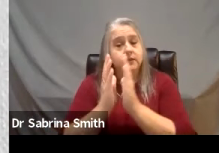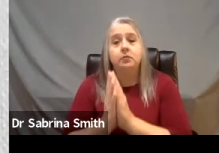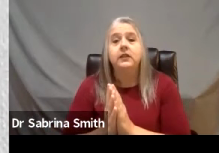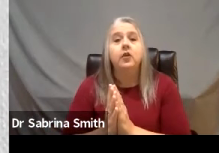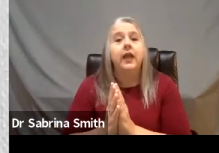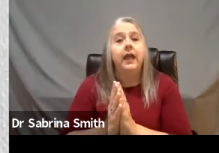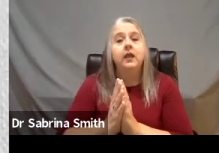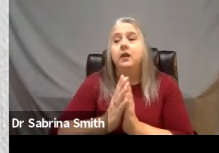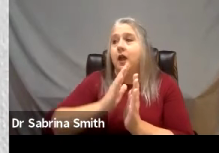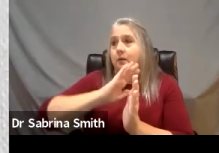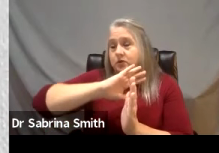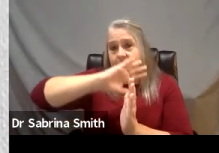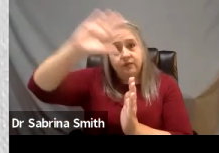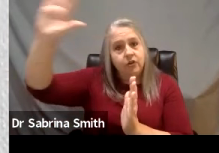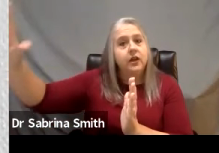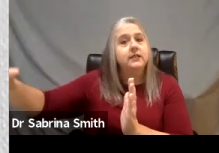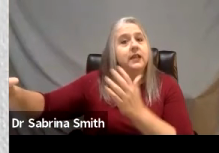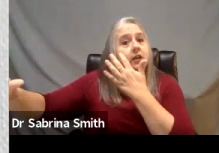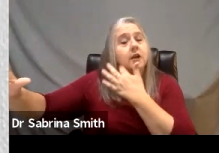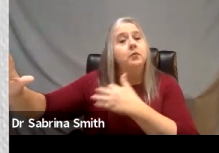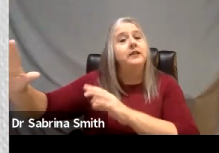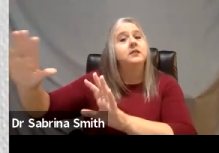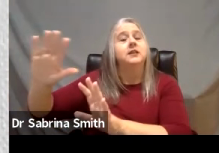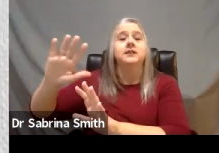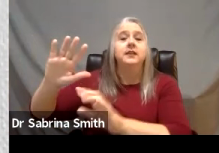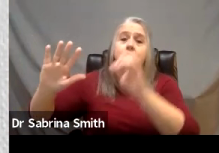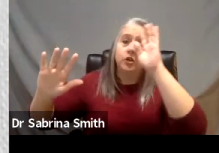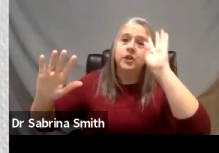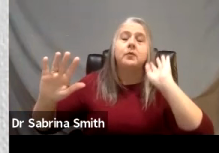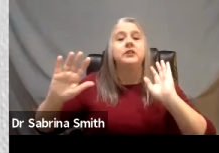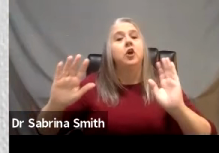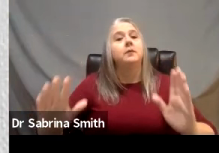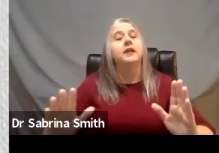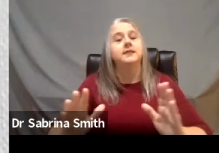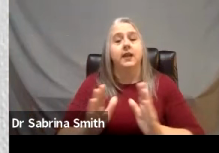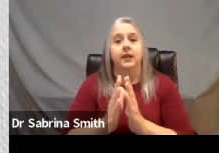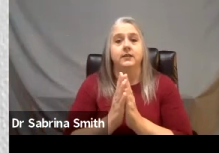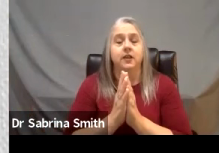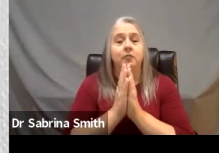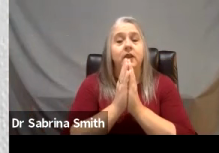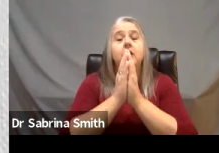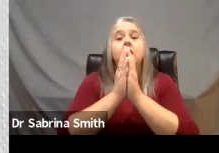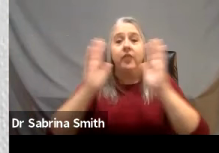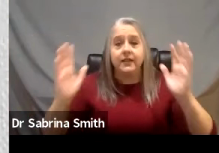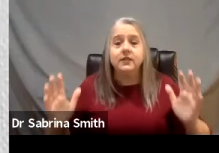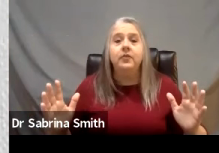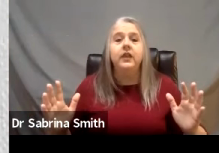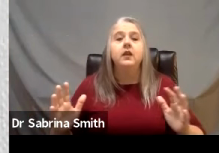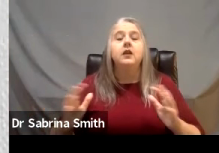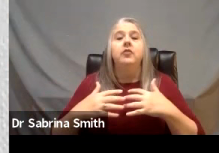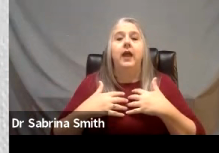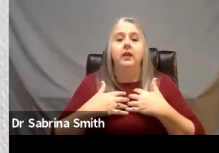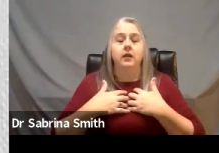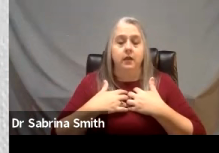That's completely okay. I'm presenting for you guys again in a couple weeks, the testing workshop, and we talk about anxiety and stuff. But that's